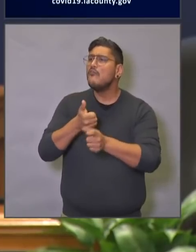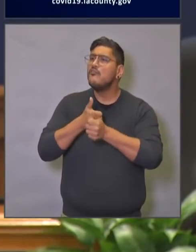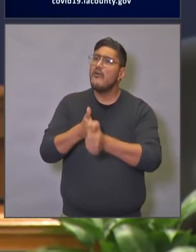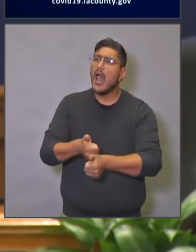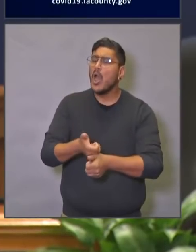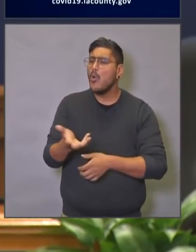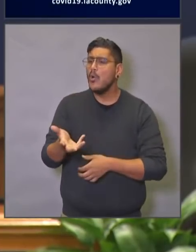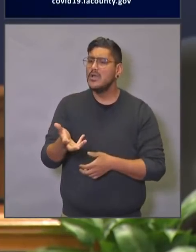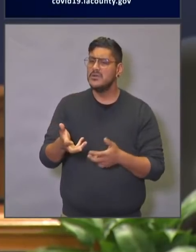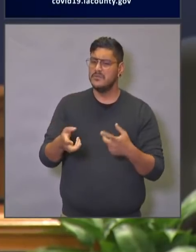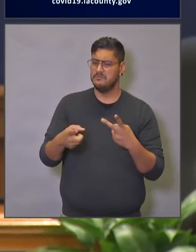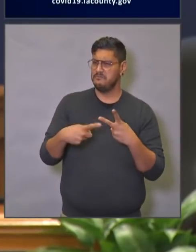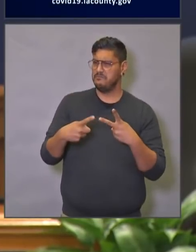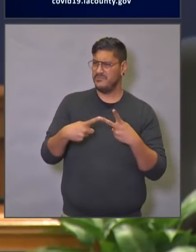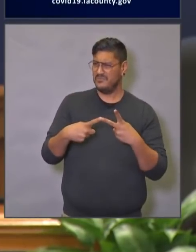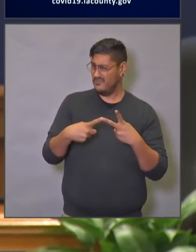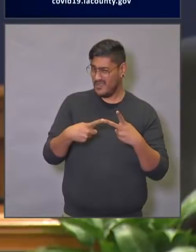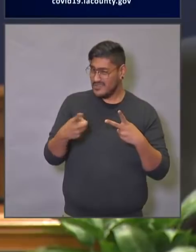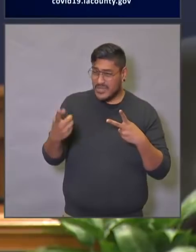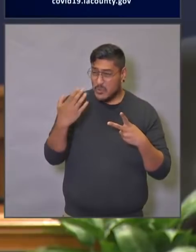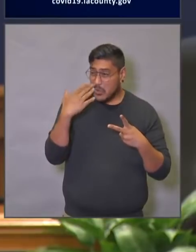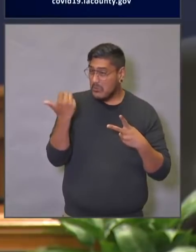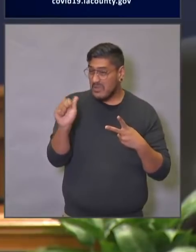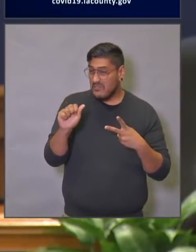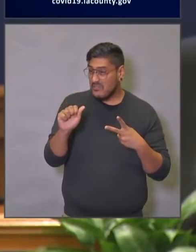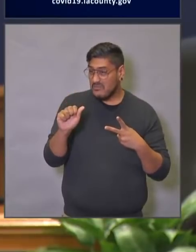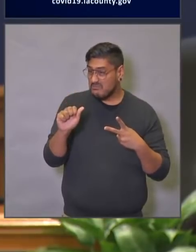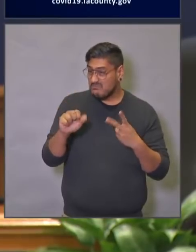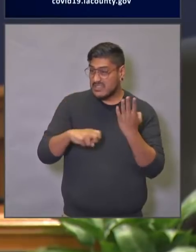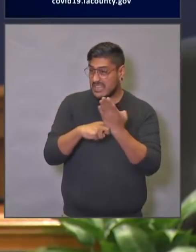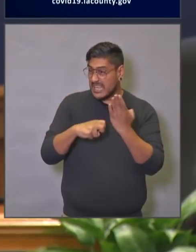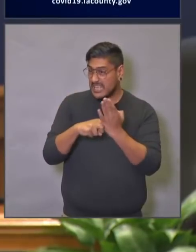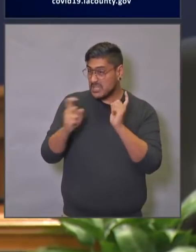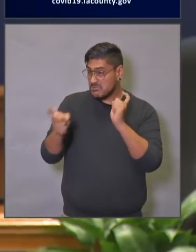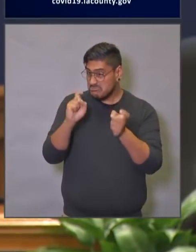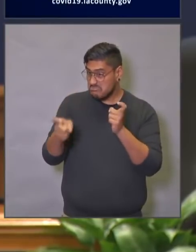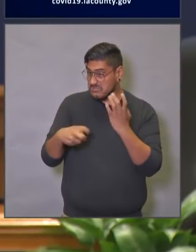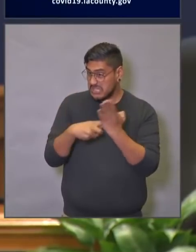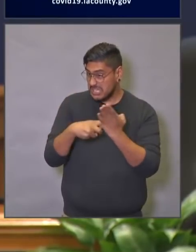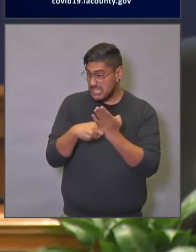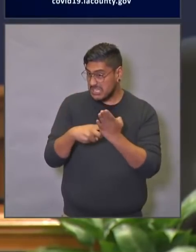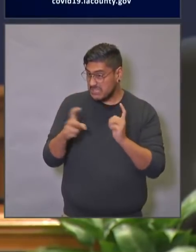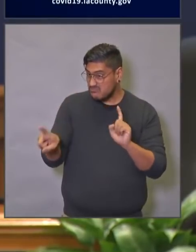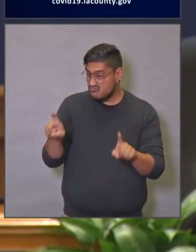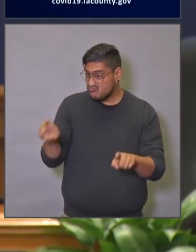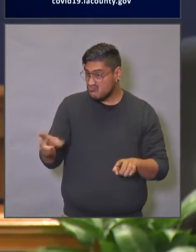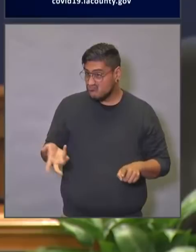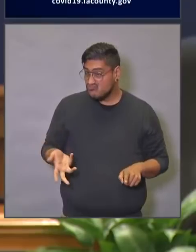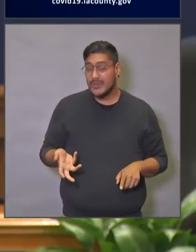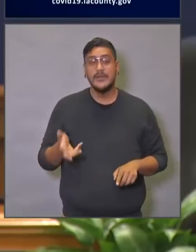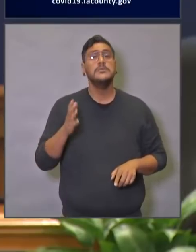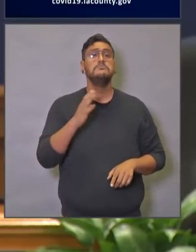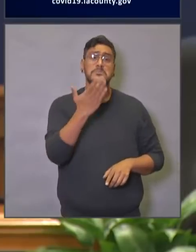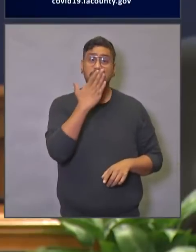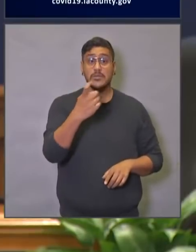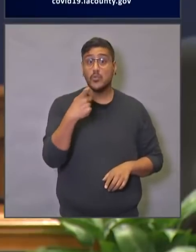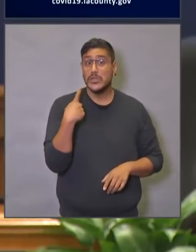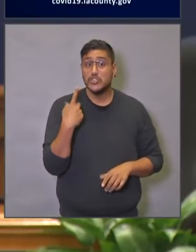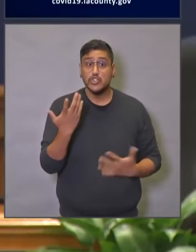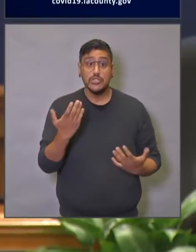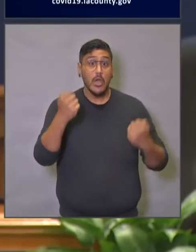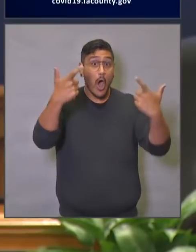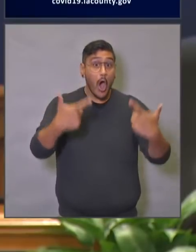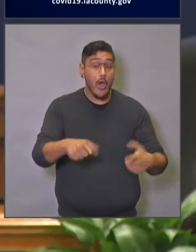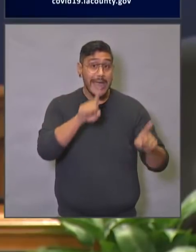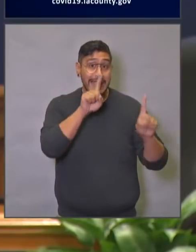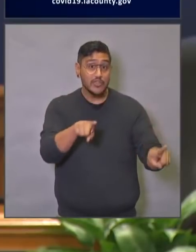suppose you have any numbers about citations issued, those sorts of things. It's a good question. I won't answer all of it, but I will just say that I'm